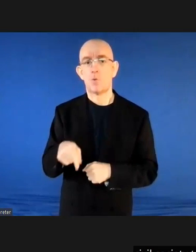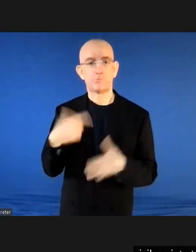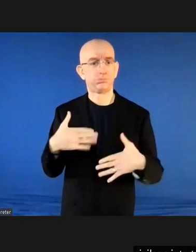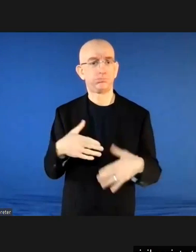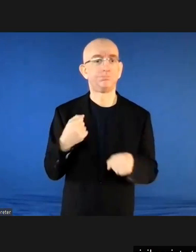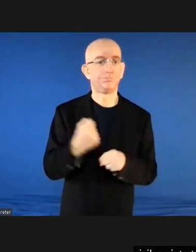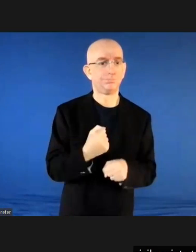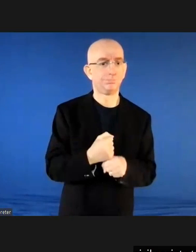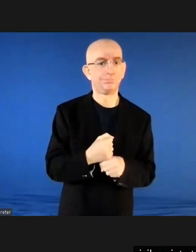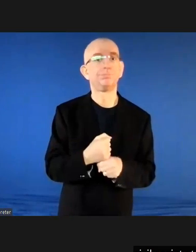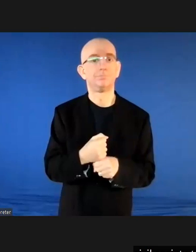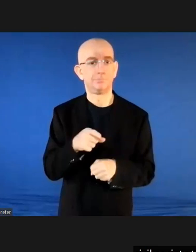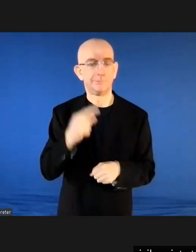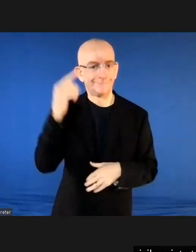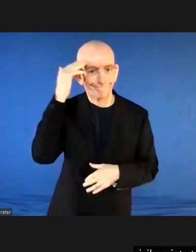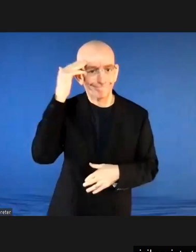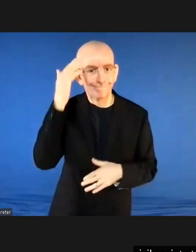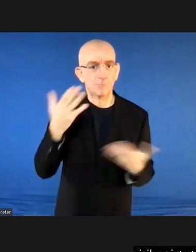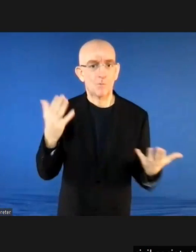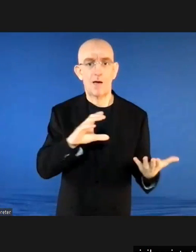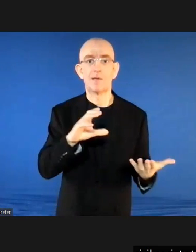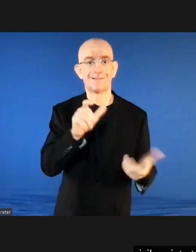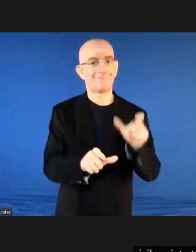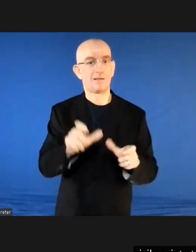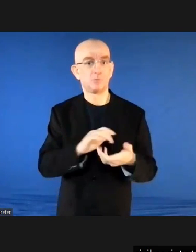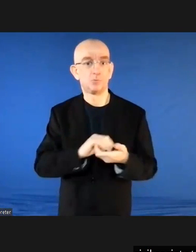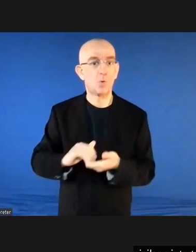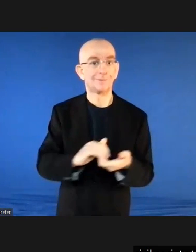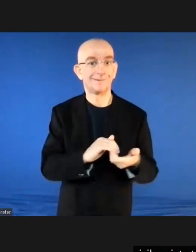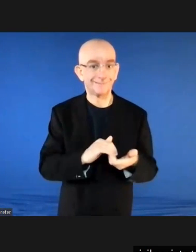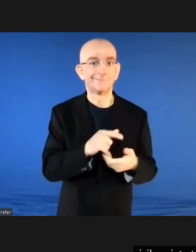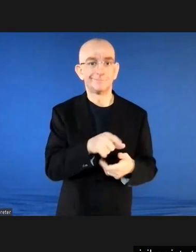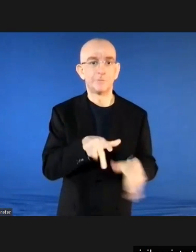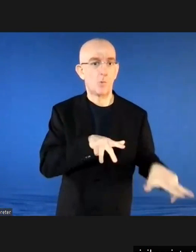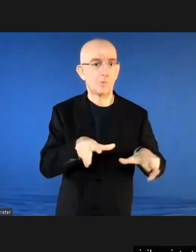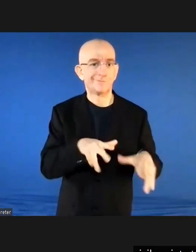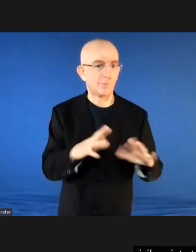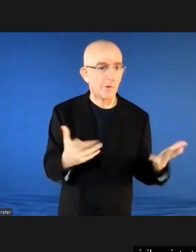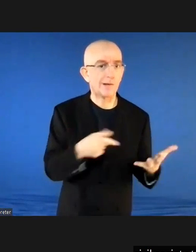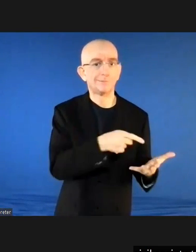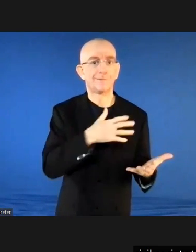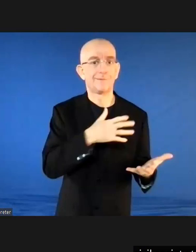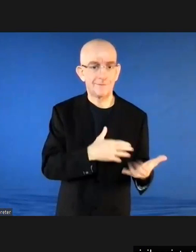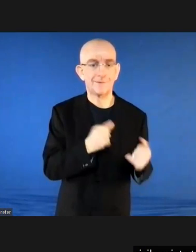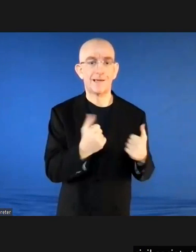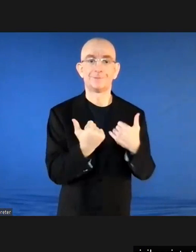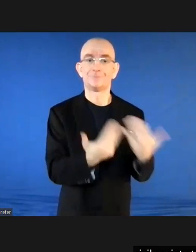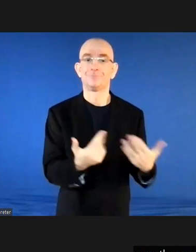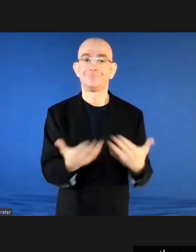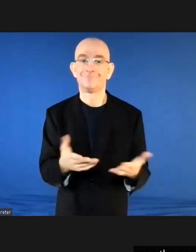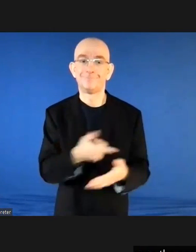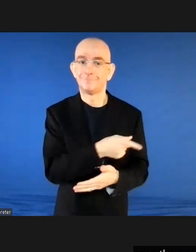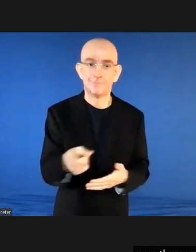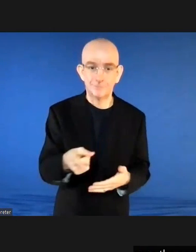their services and support really rocket, as Joanna was explaining, because of the COVID pandemic, and yet at the